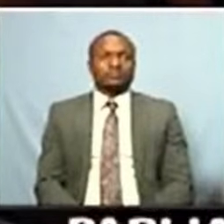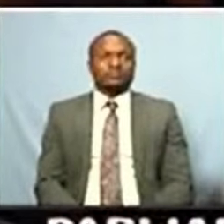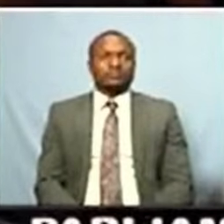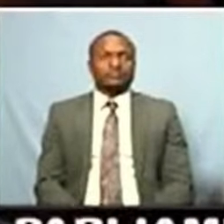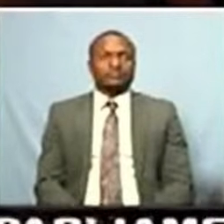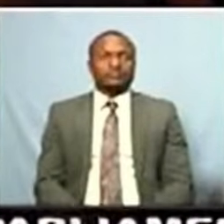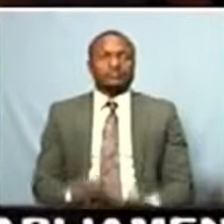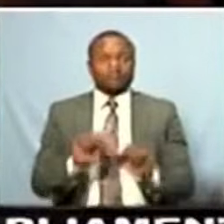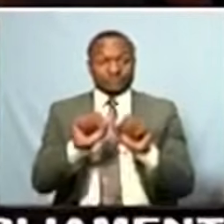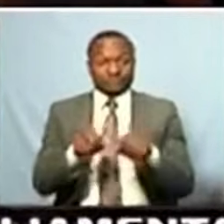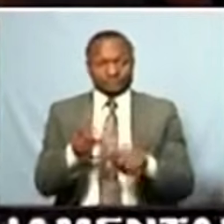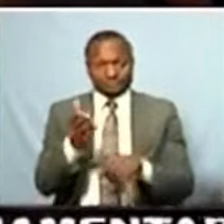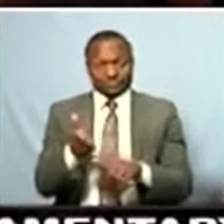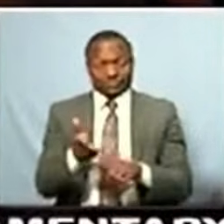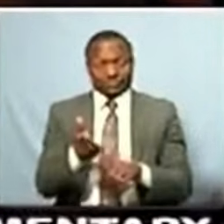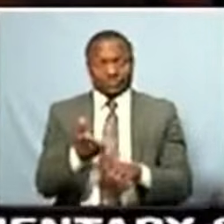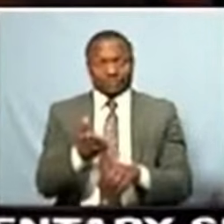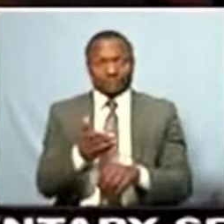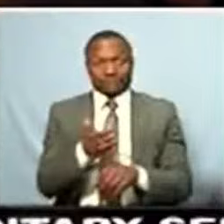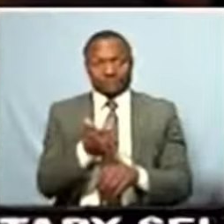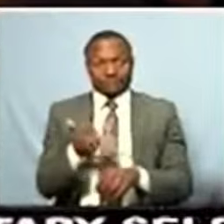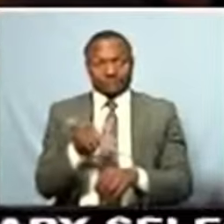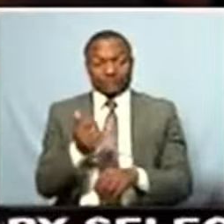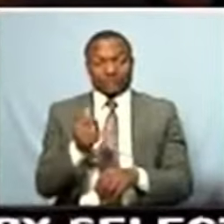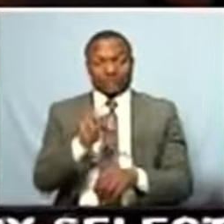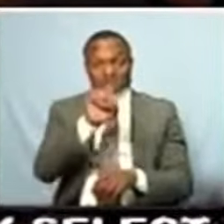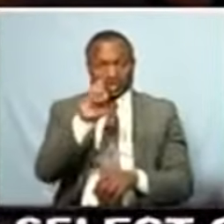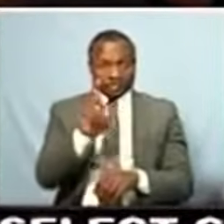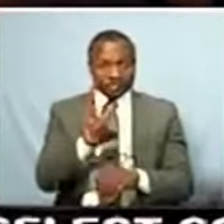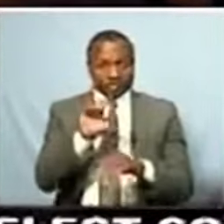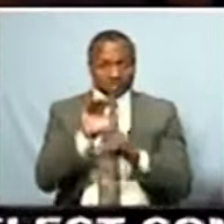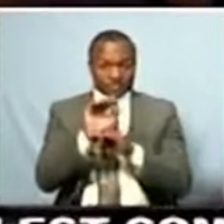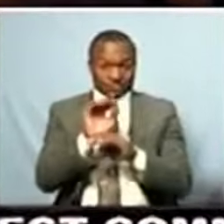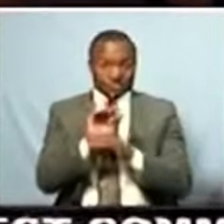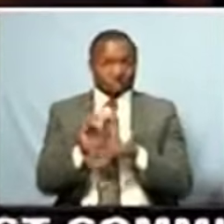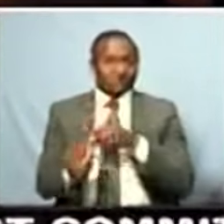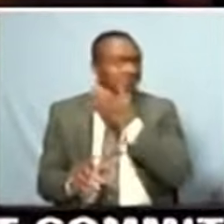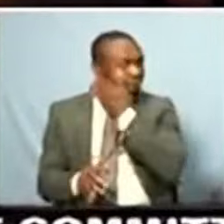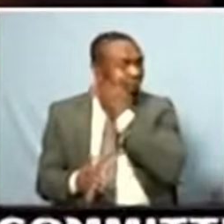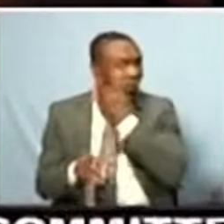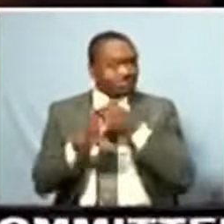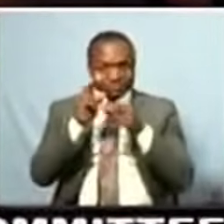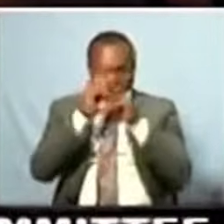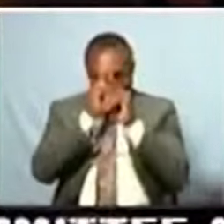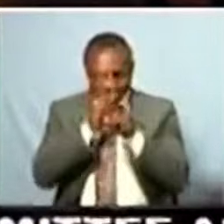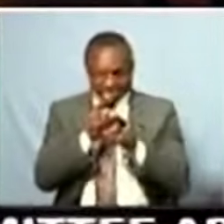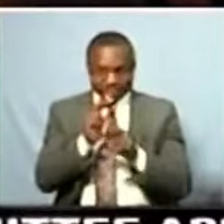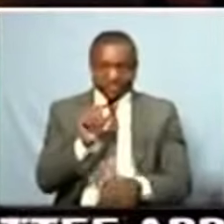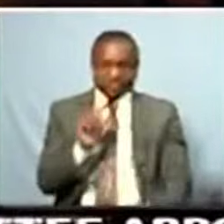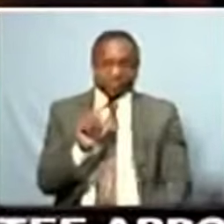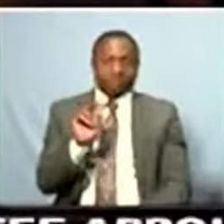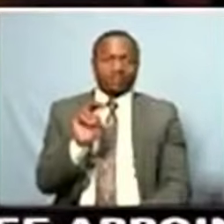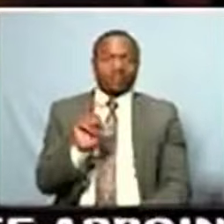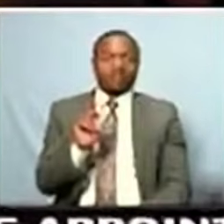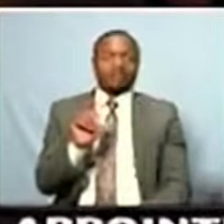Yeah, you can, because the one from Honorable Kambita was just a comment. So, Honorable Anakoka. Thank you,